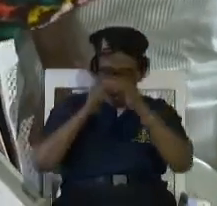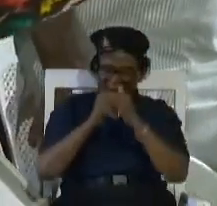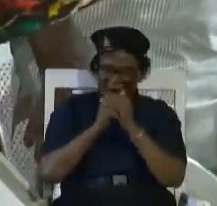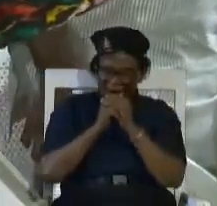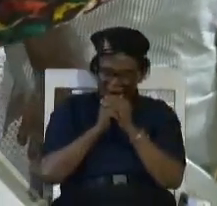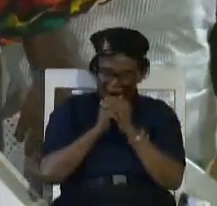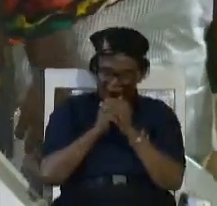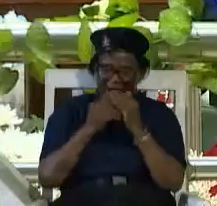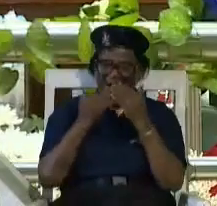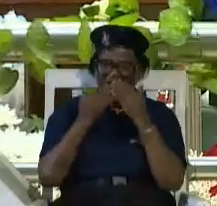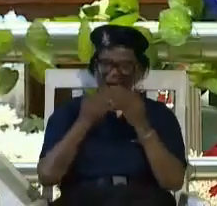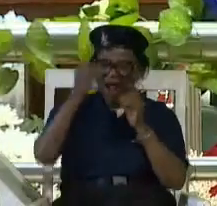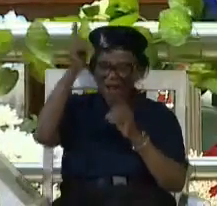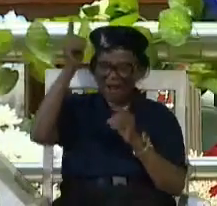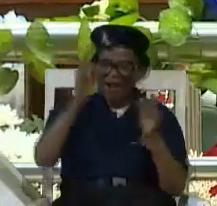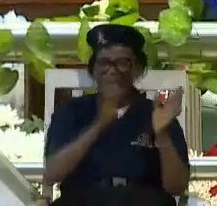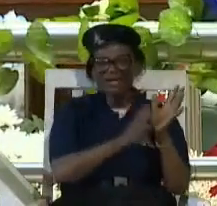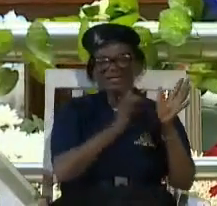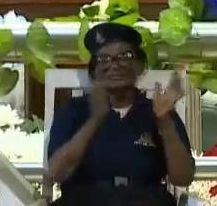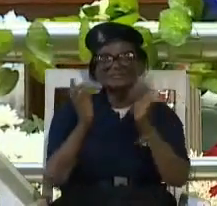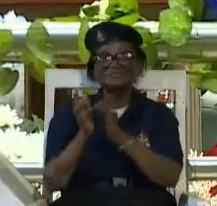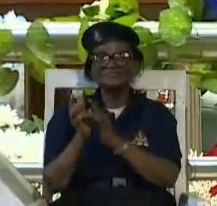Thank you, Jesus.